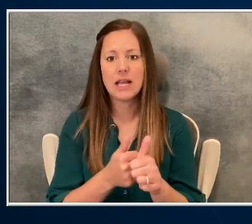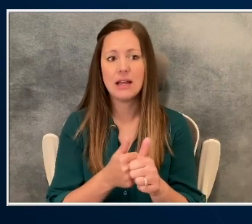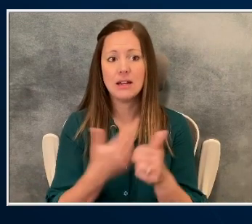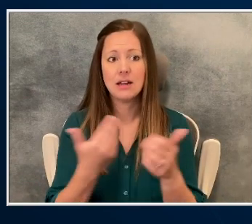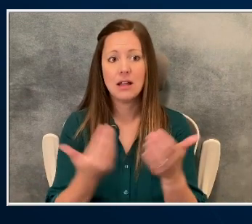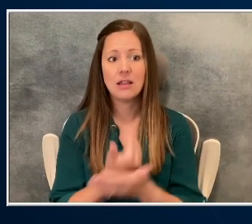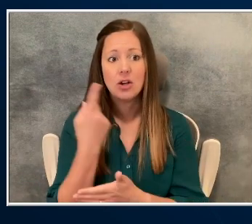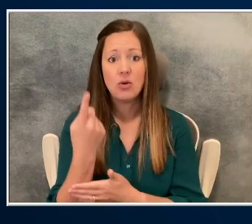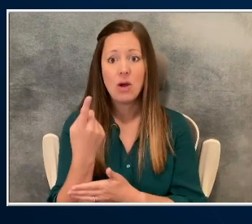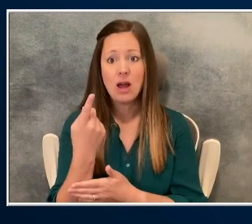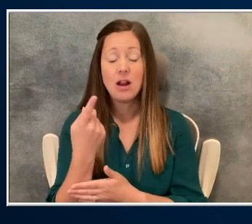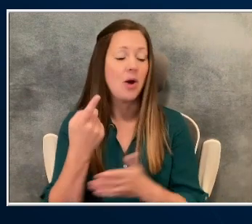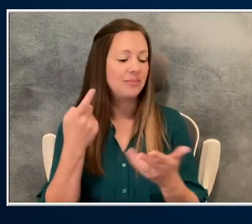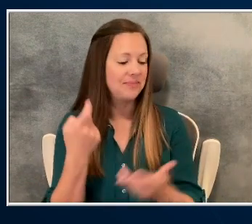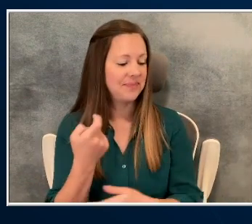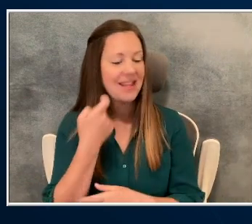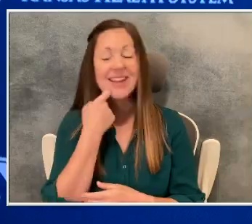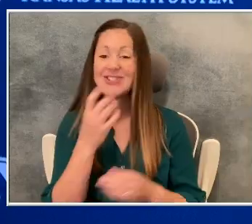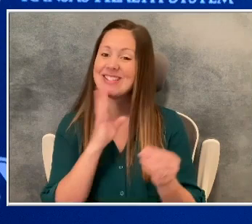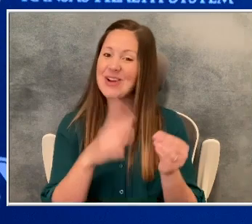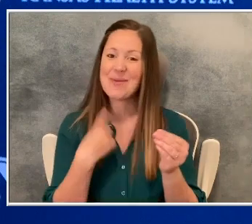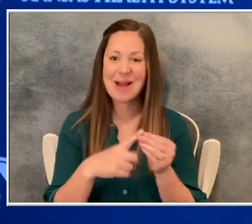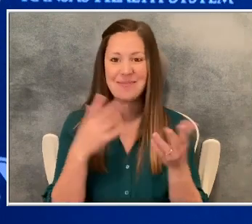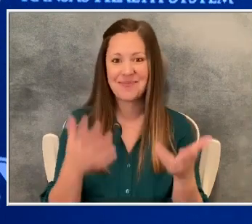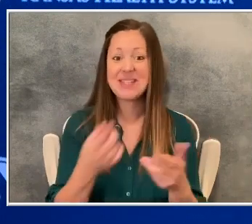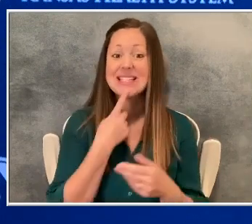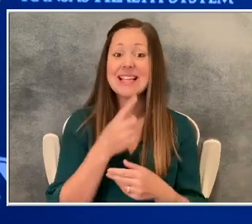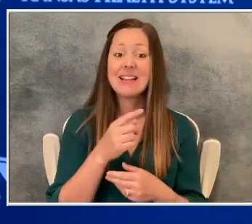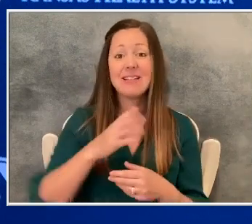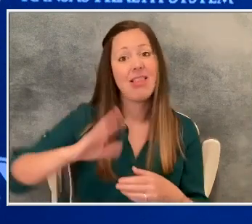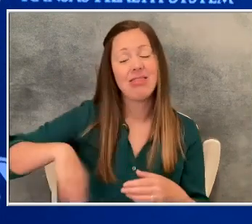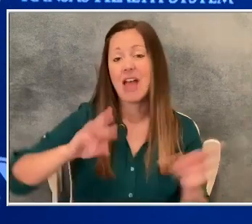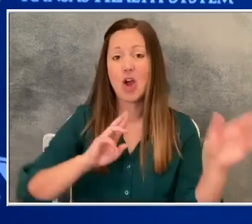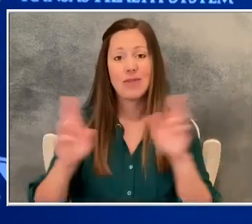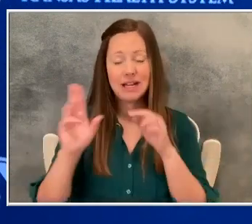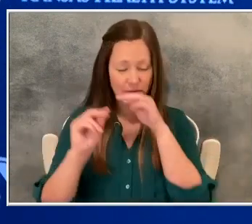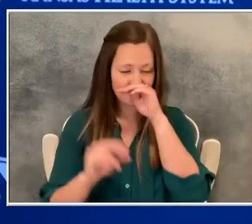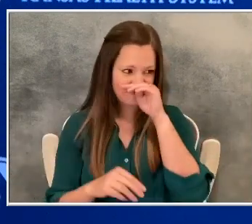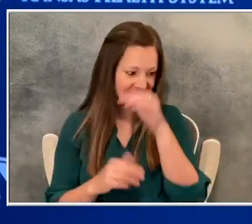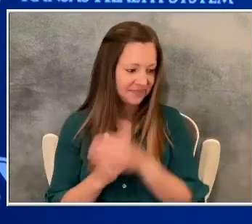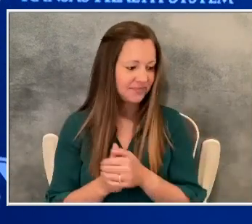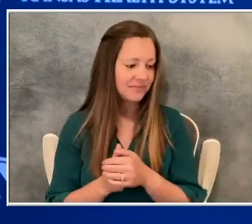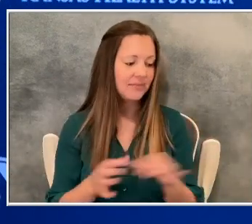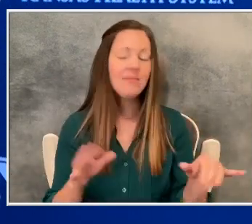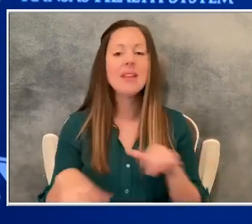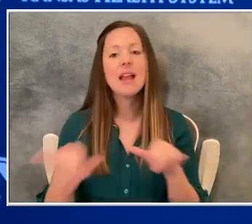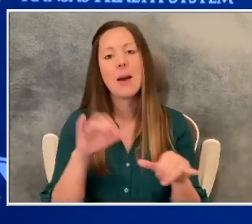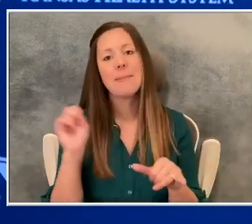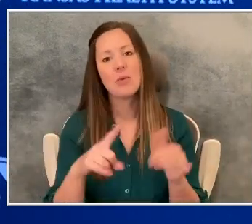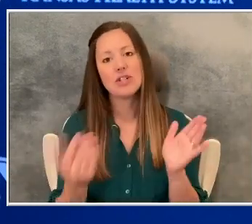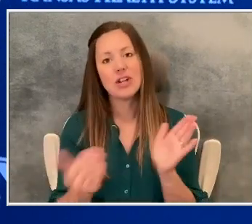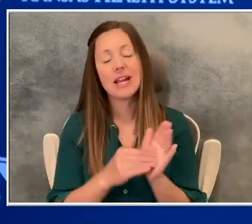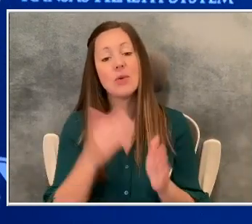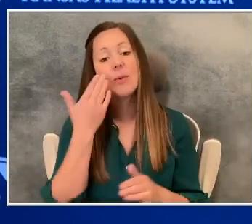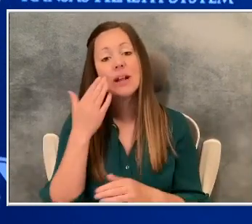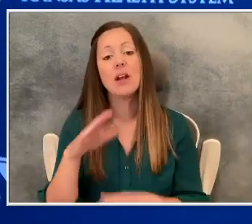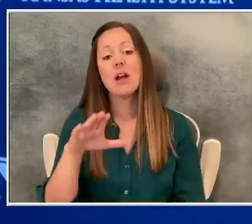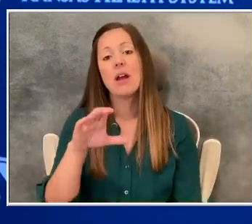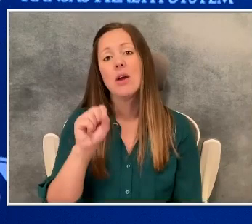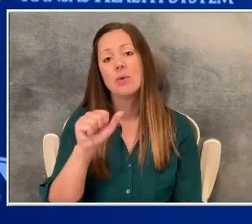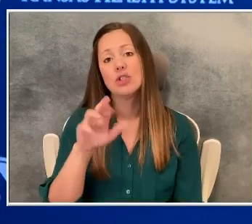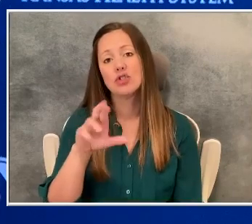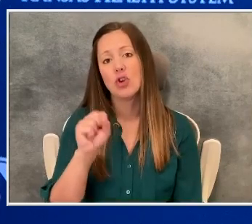that a few moments ago. Yeah. It's not out yet. Yeah, and this is a very common question. Again, we know that SARS-CoV-2, COVID, has really